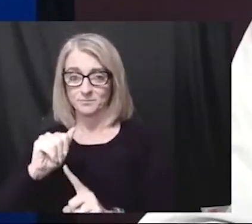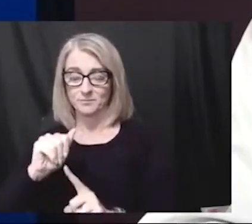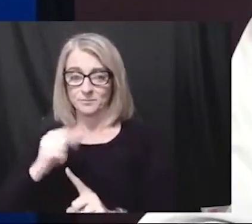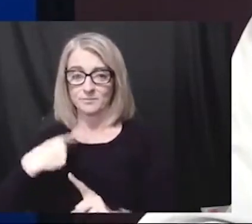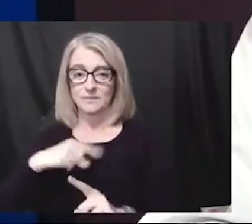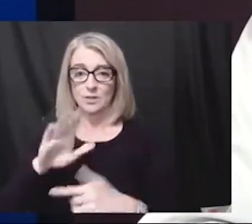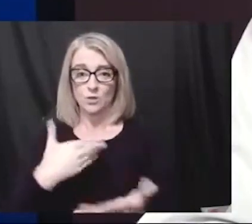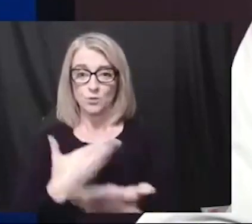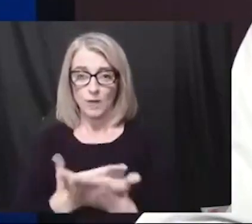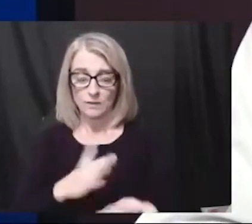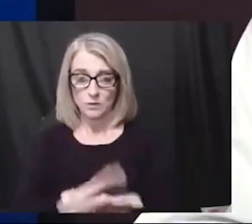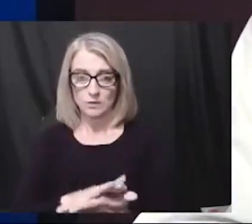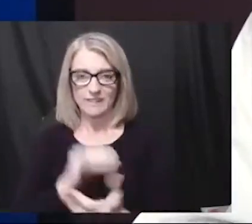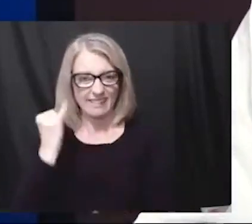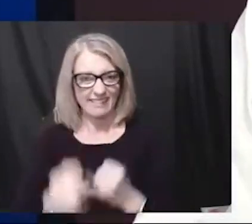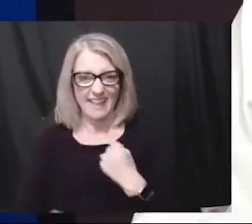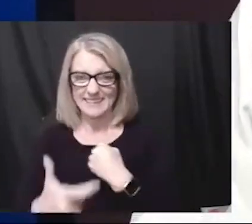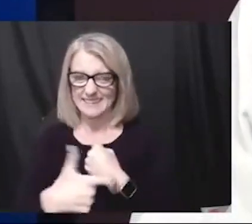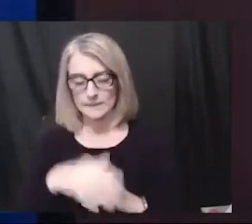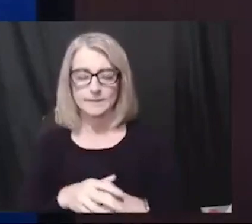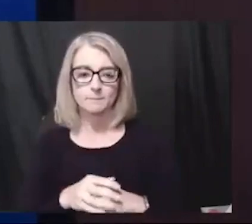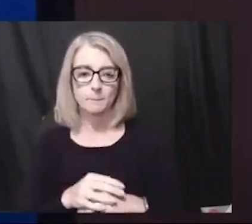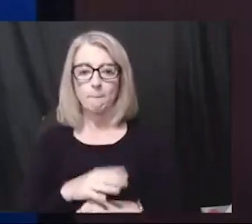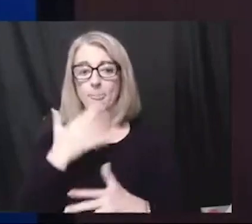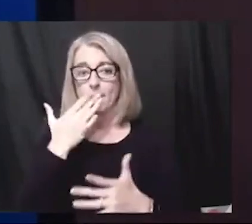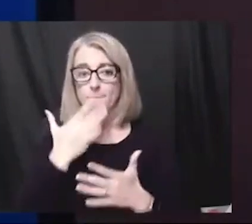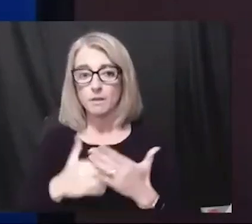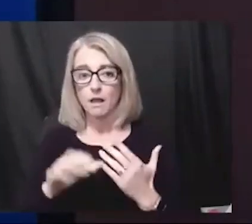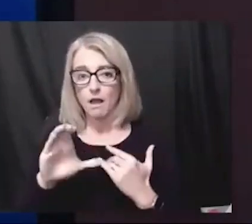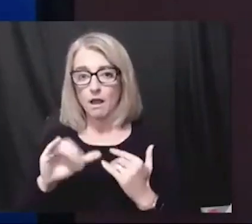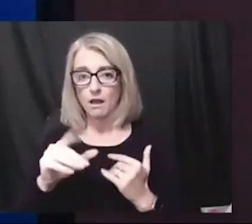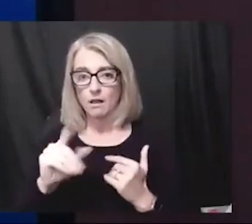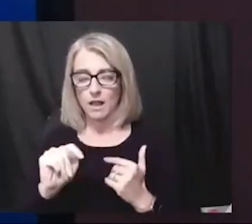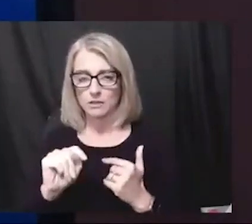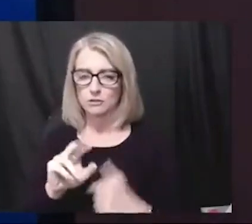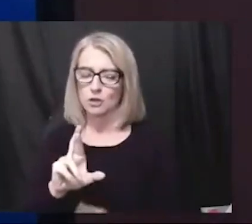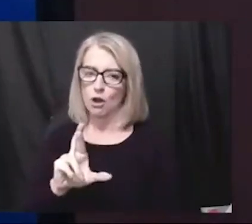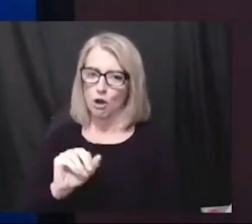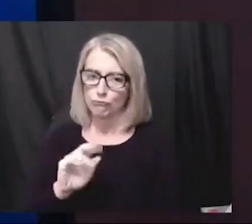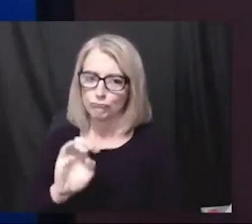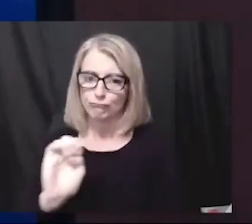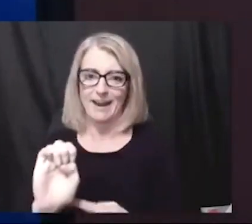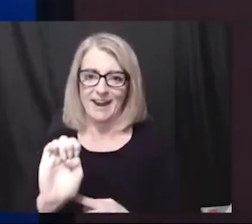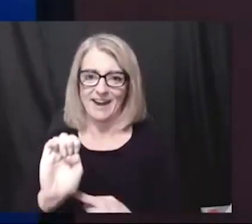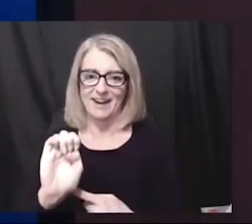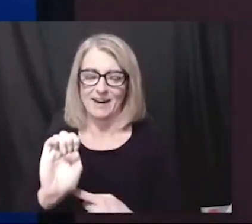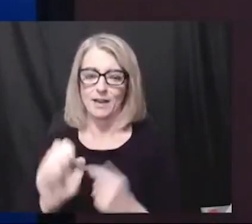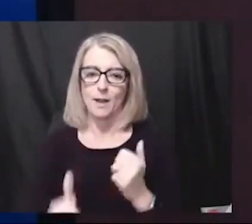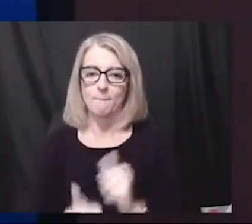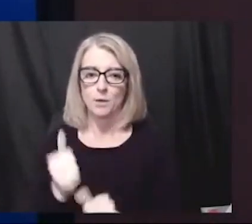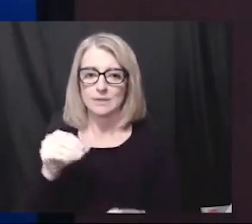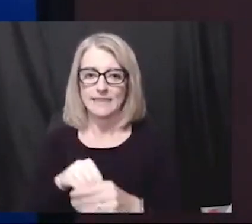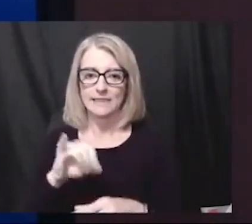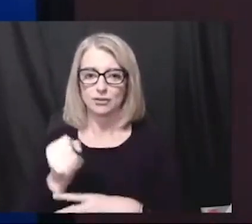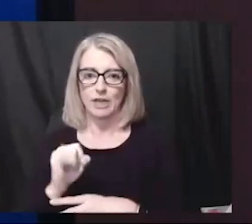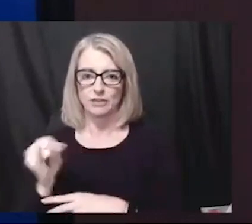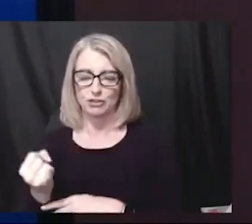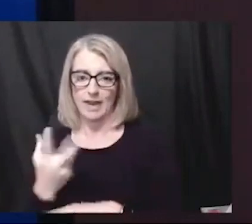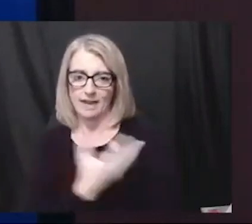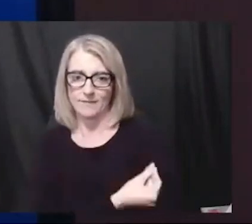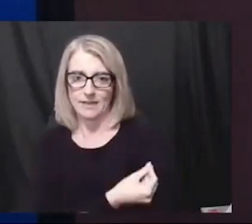people vaccinated. That helps make it safer as well. 100%. Yep. Okay. All right, Jess, let's see what questions are out